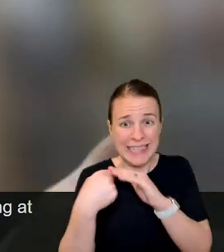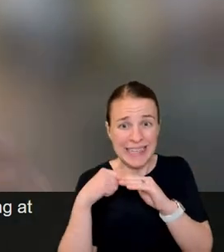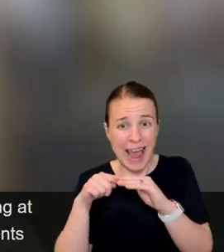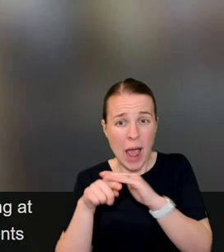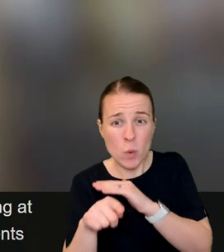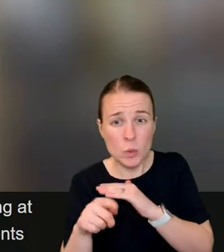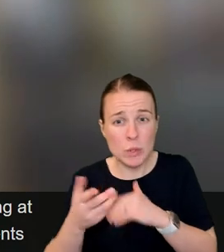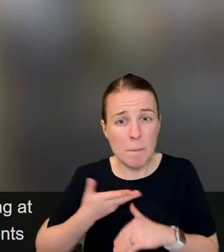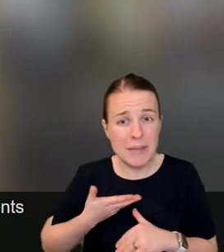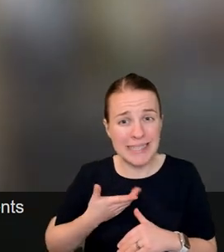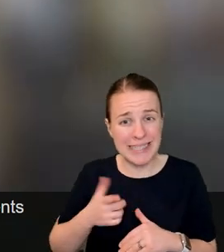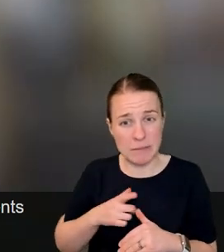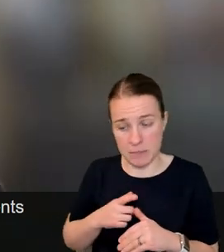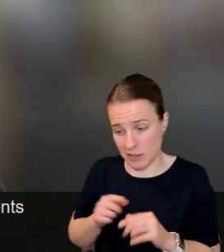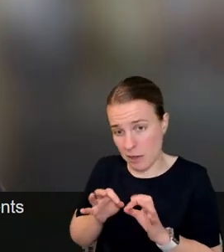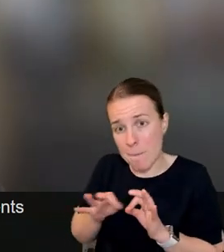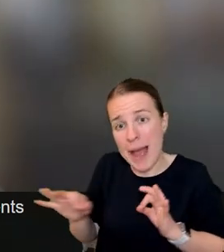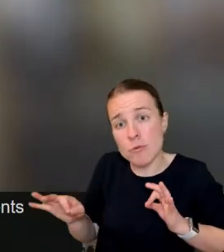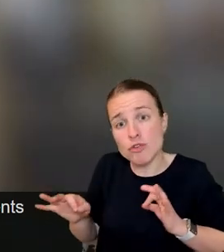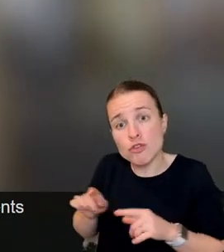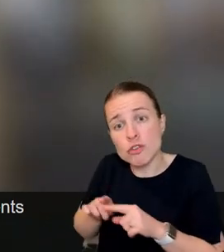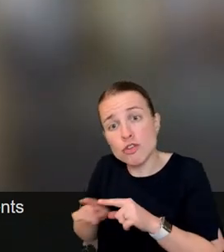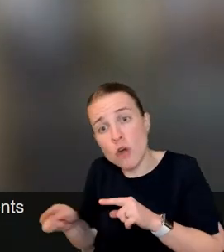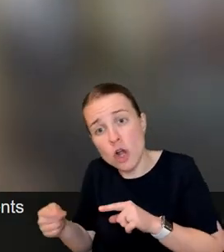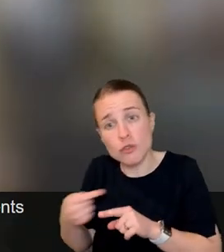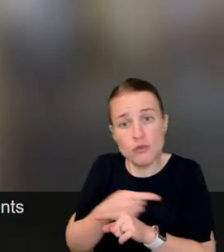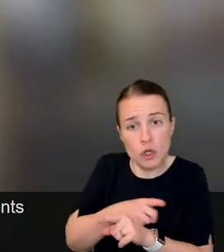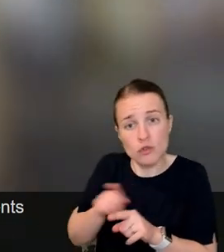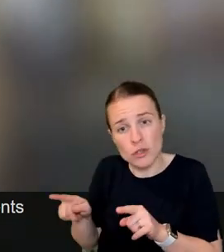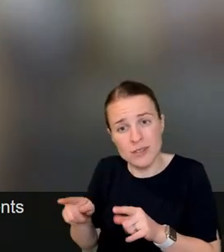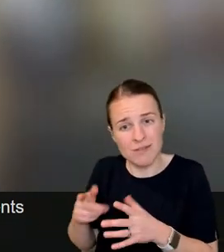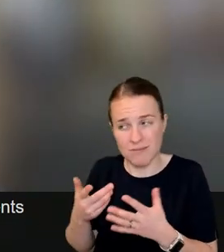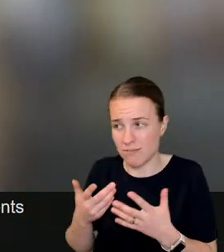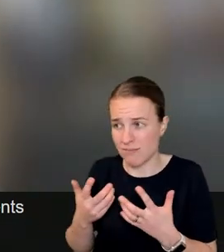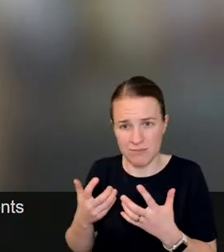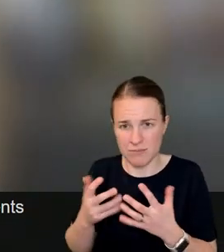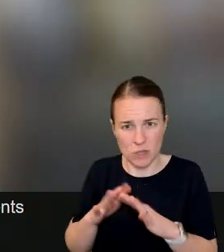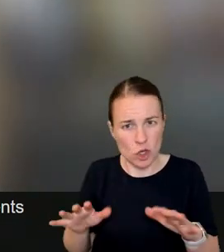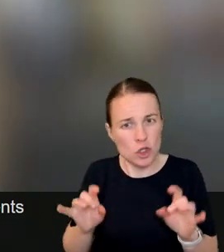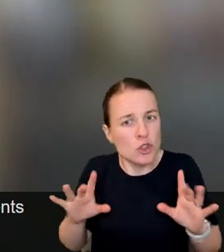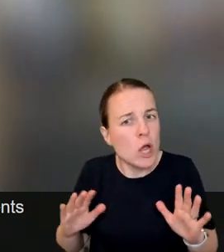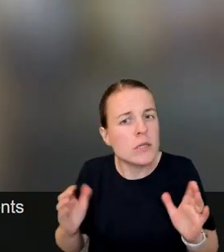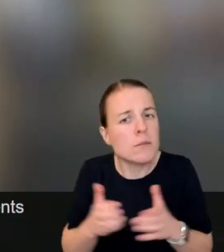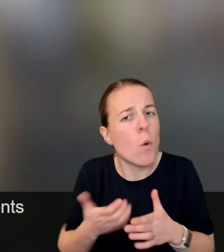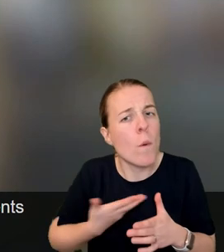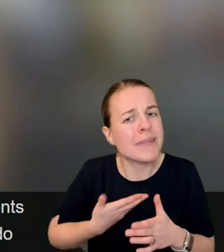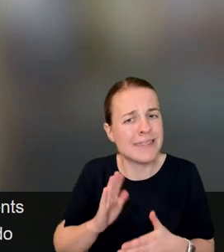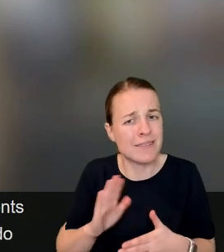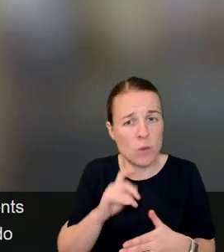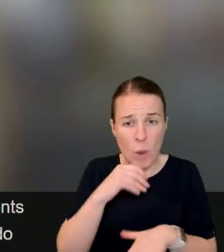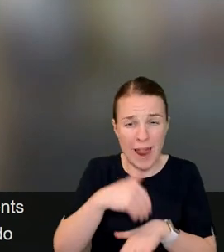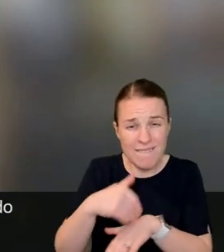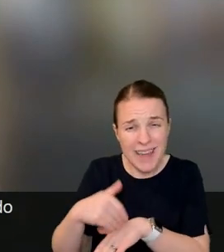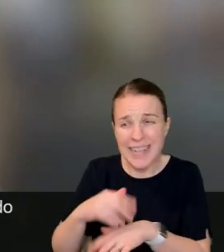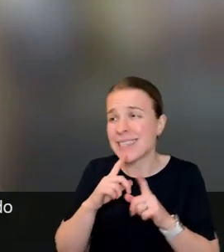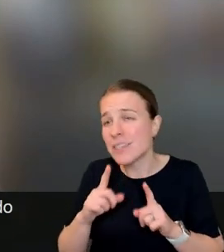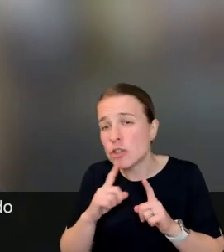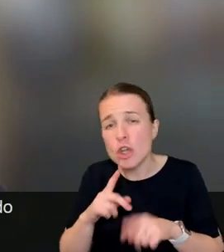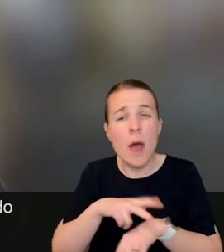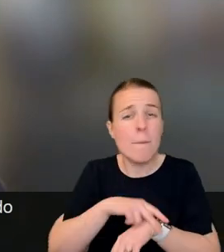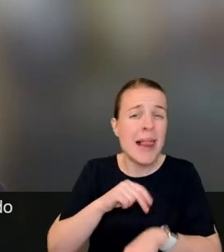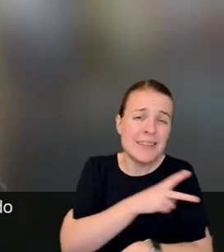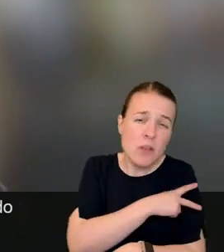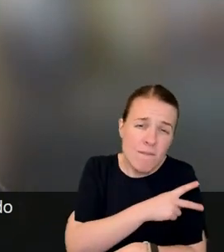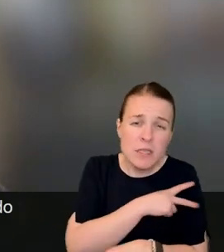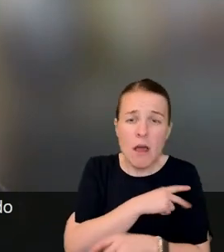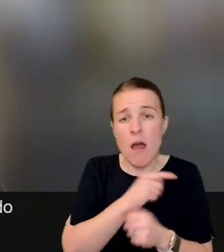businesses, how people can travel in to do work. And it's not just small businesses. This is going to impact teachers and police officers and people that really